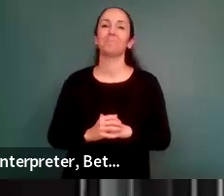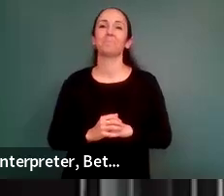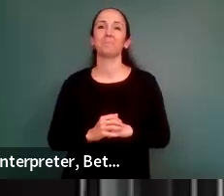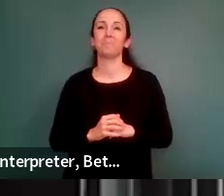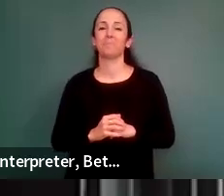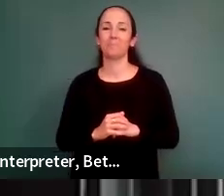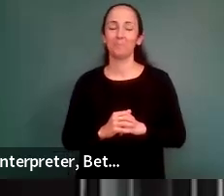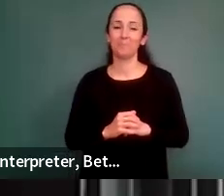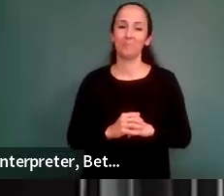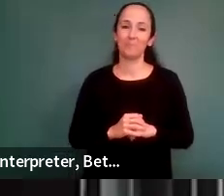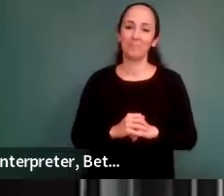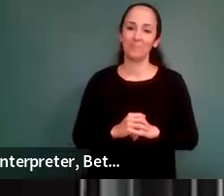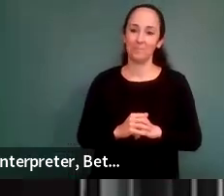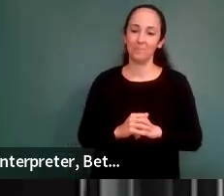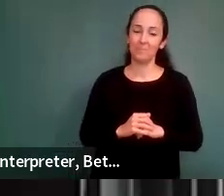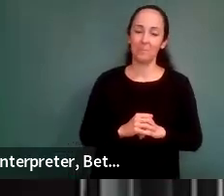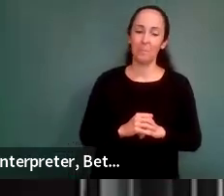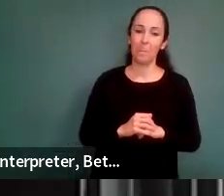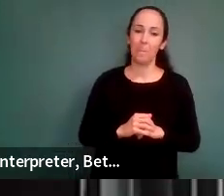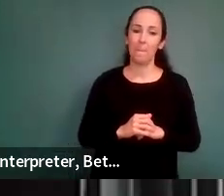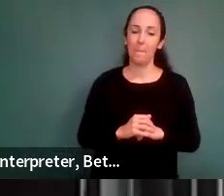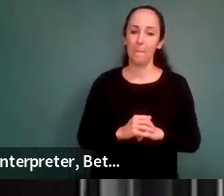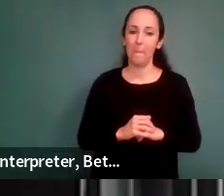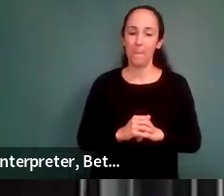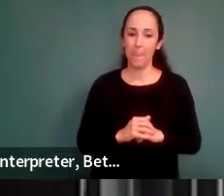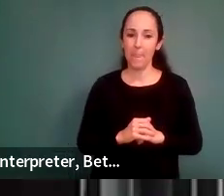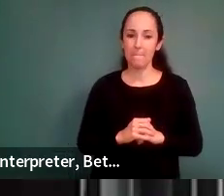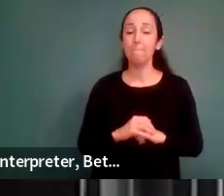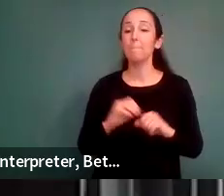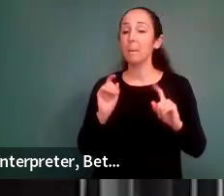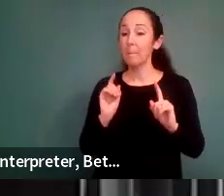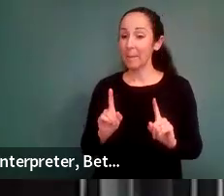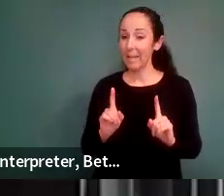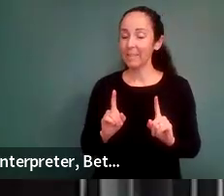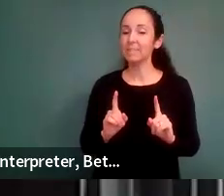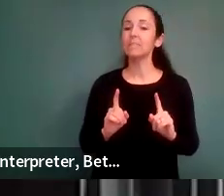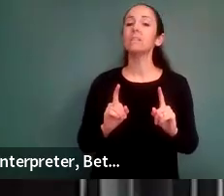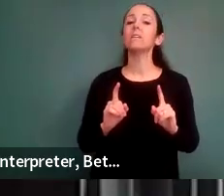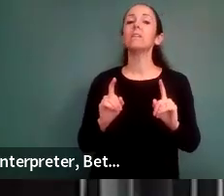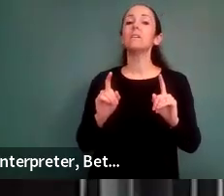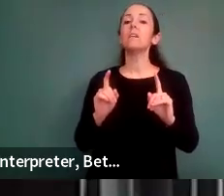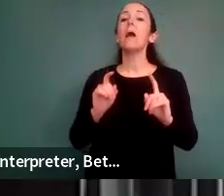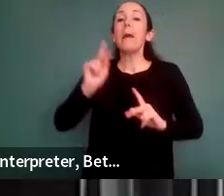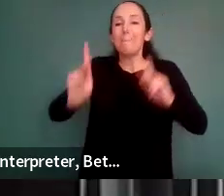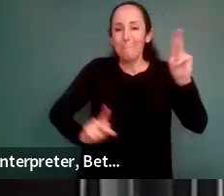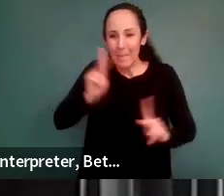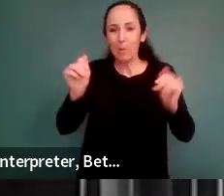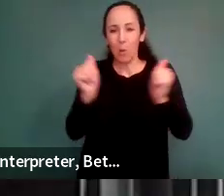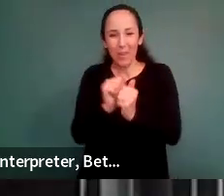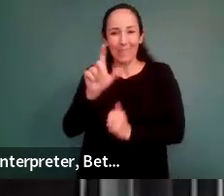no substitution for having your content be tested by people with